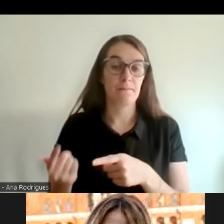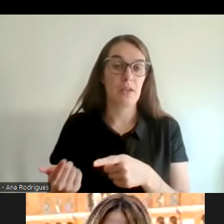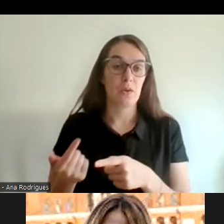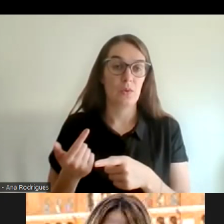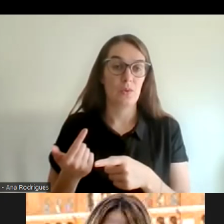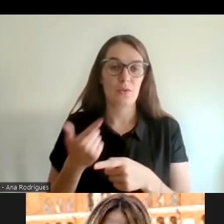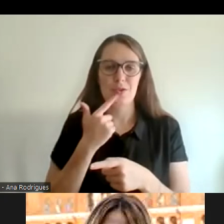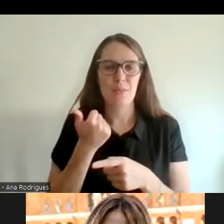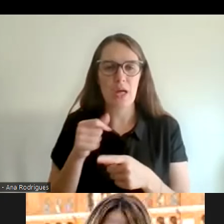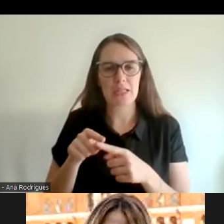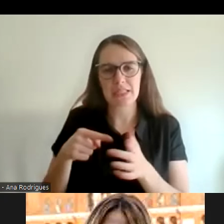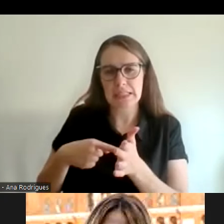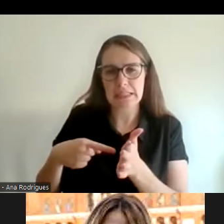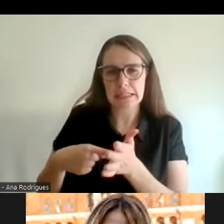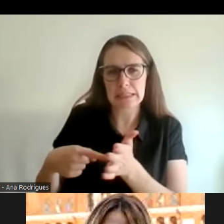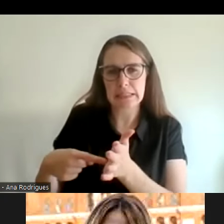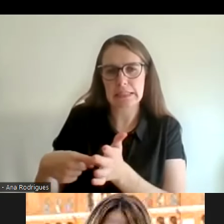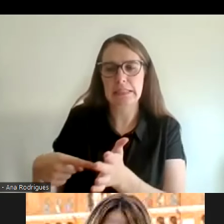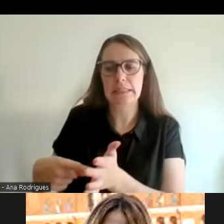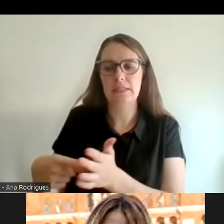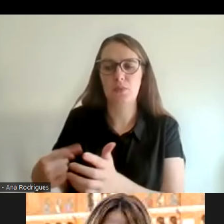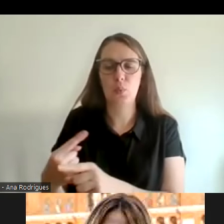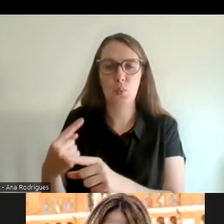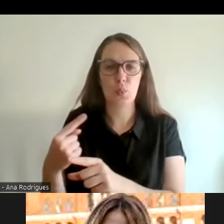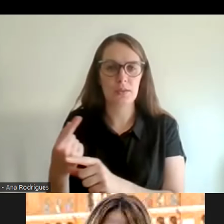obsessive to the minority. And